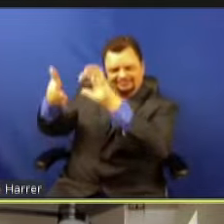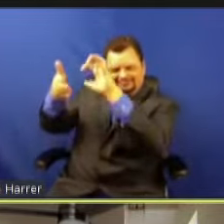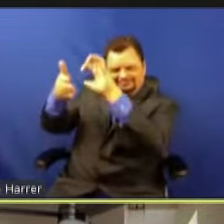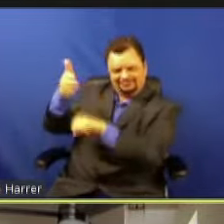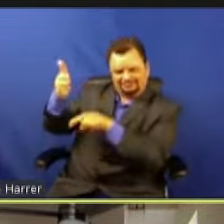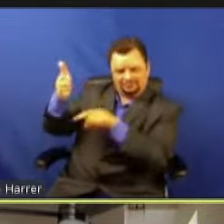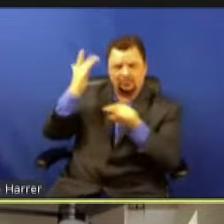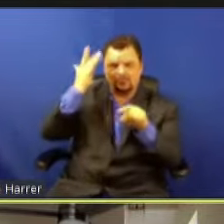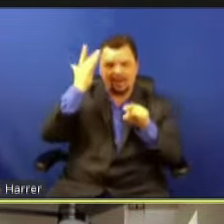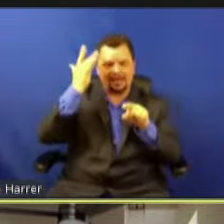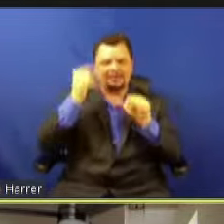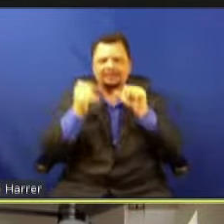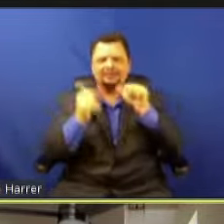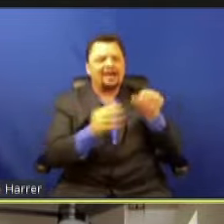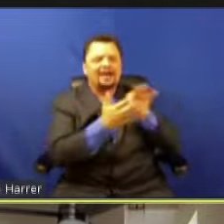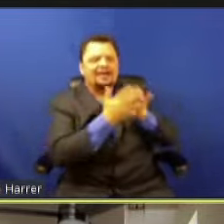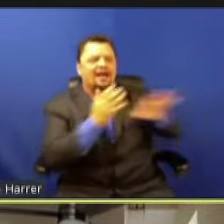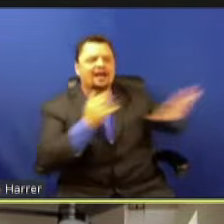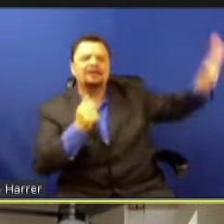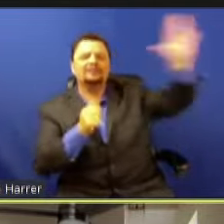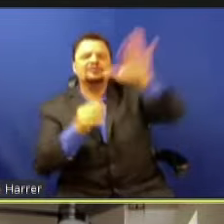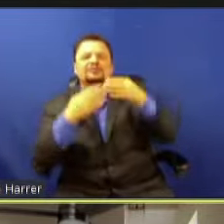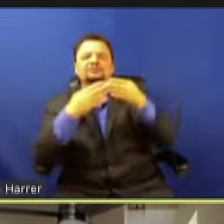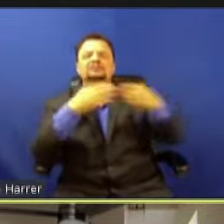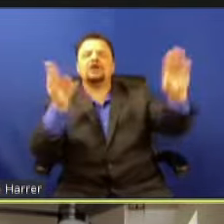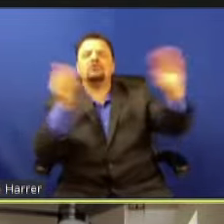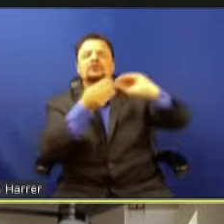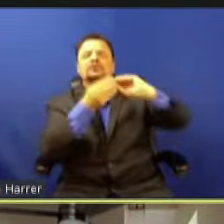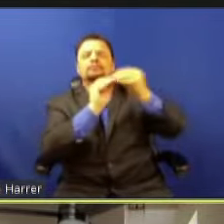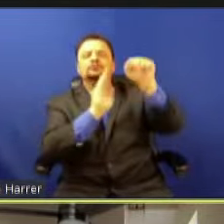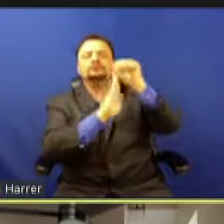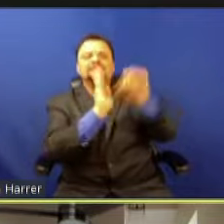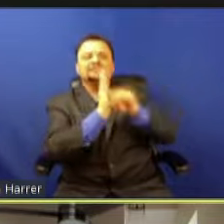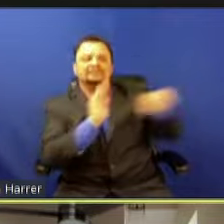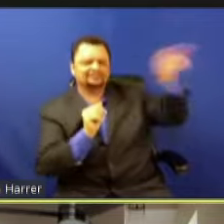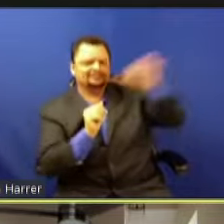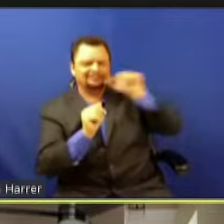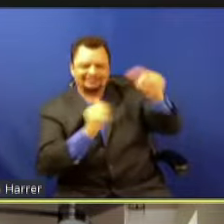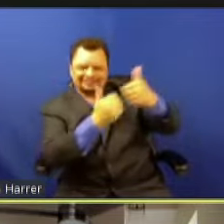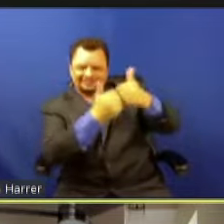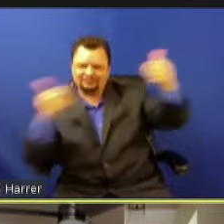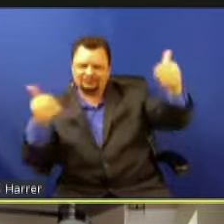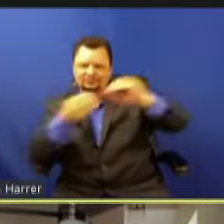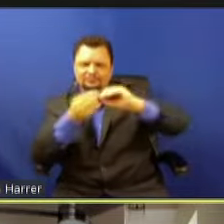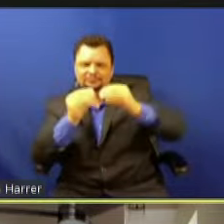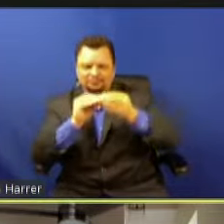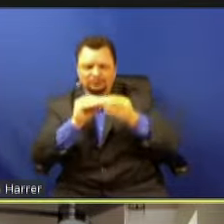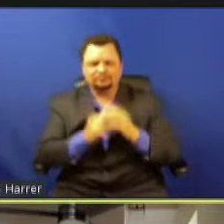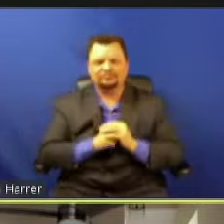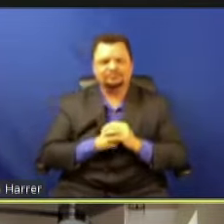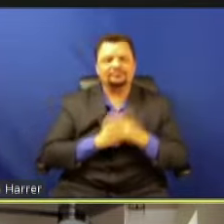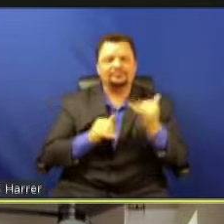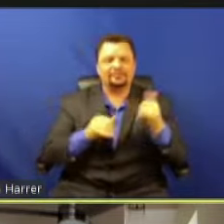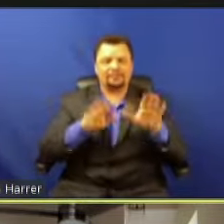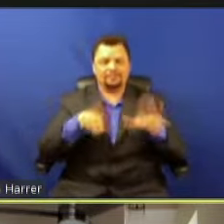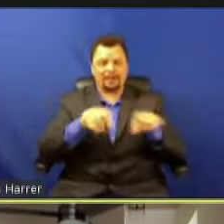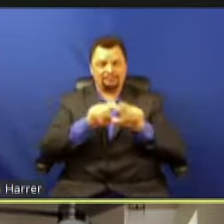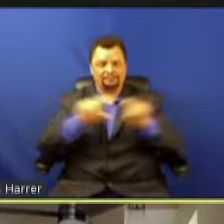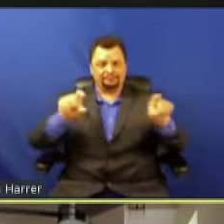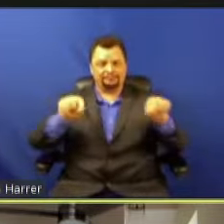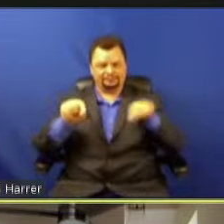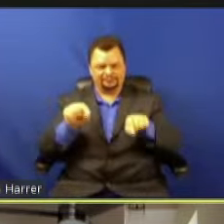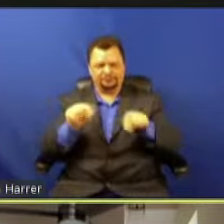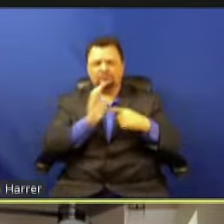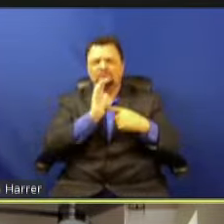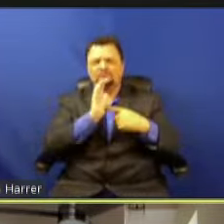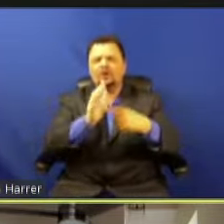you see the numbers there across the bottom. That's the anticipated demand based on general population, unvaccinated